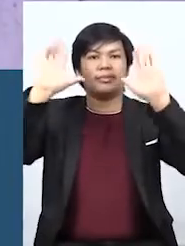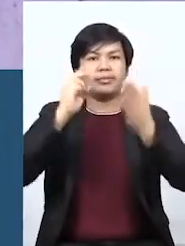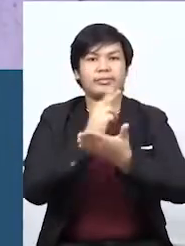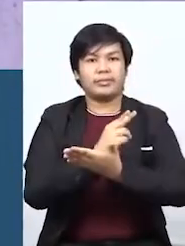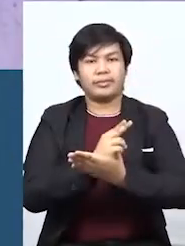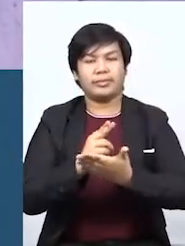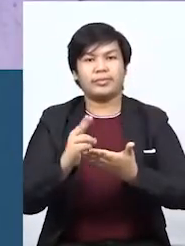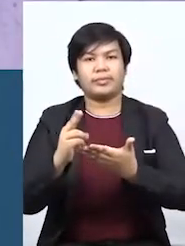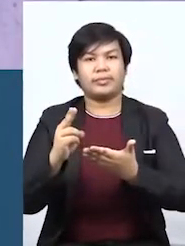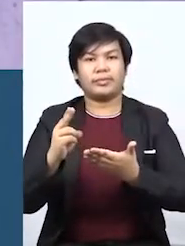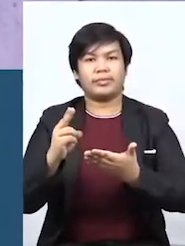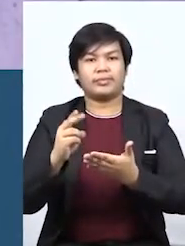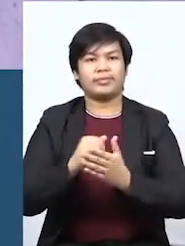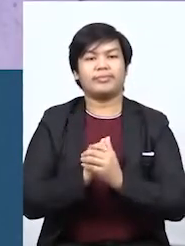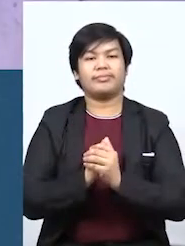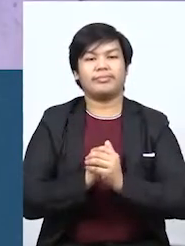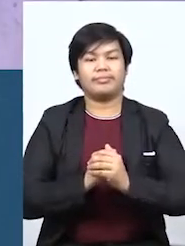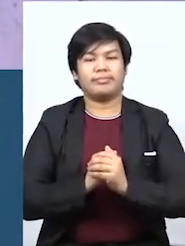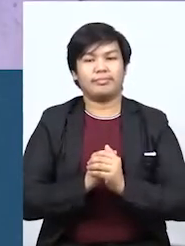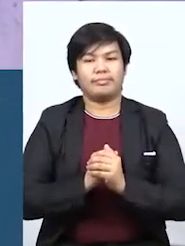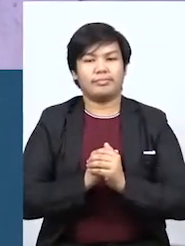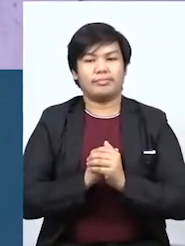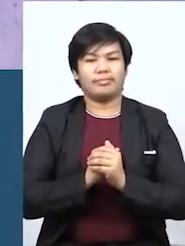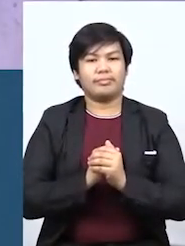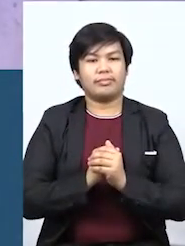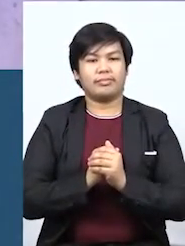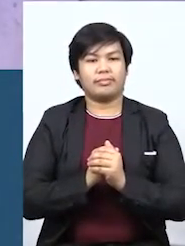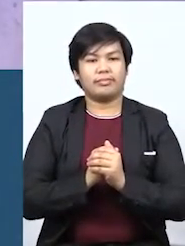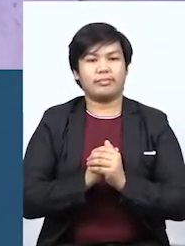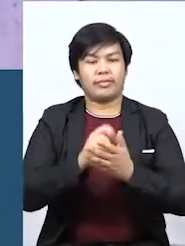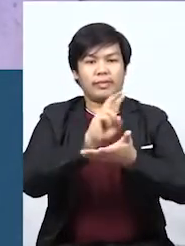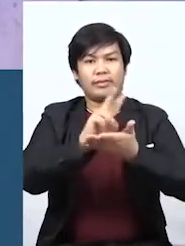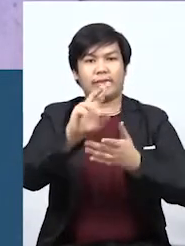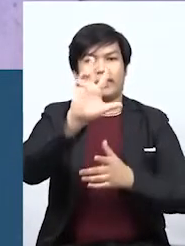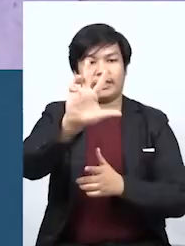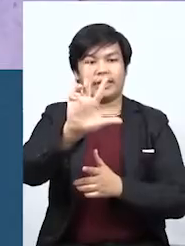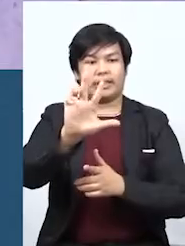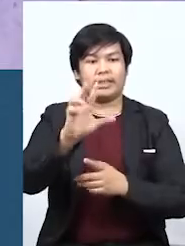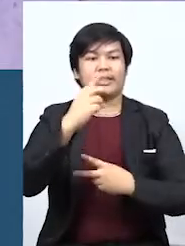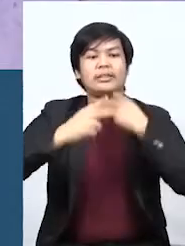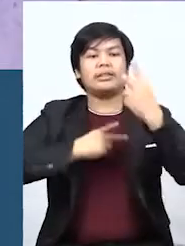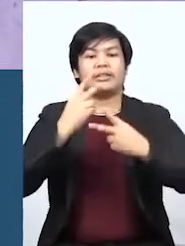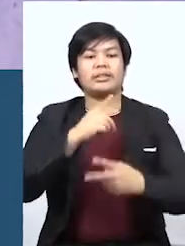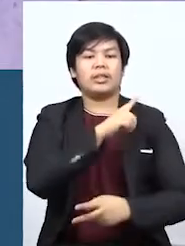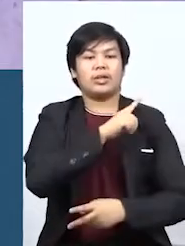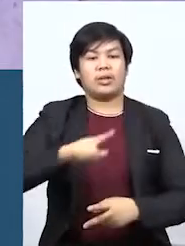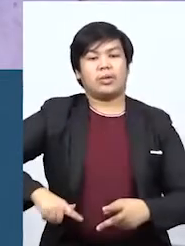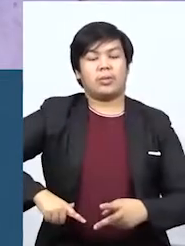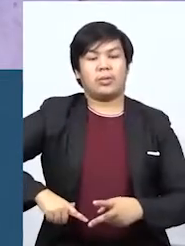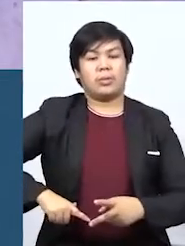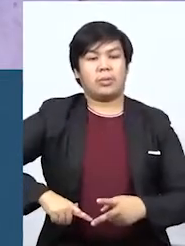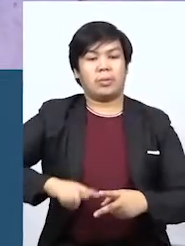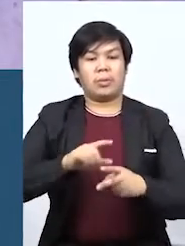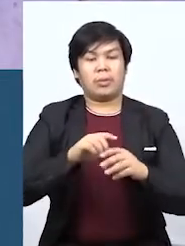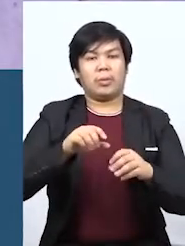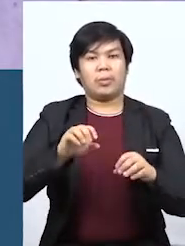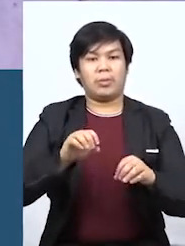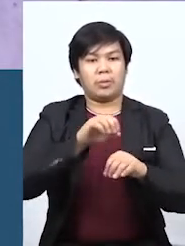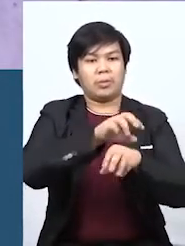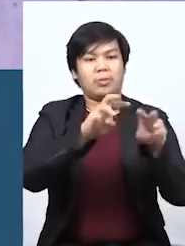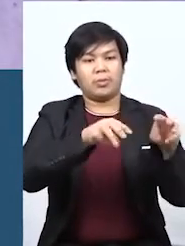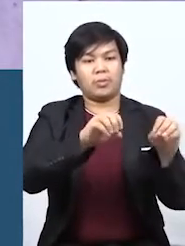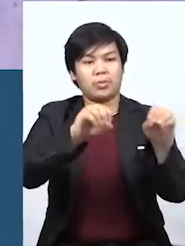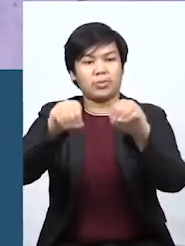splendor of holiness verse 3 The Voice of of god of the Lord is over the waters the God of